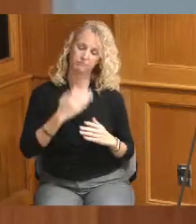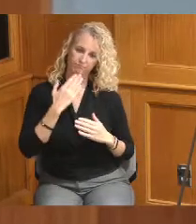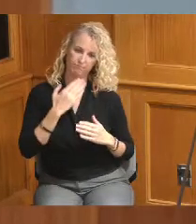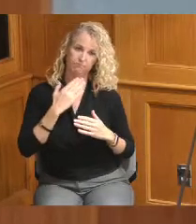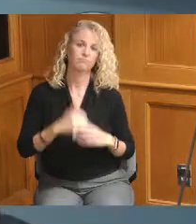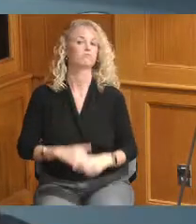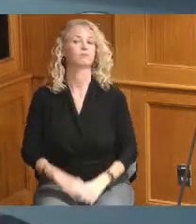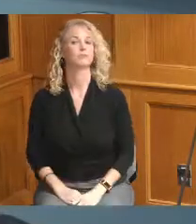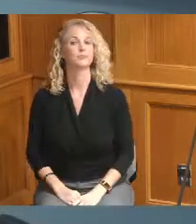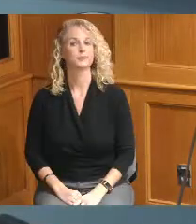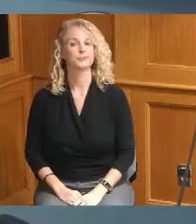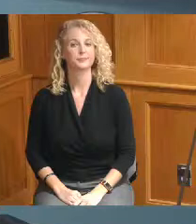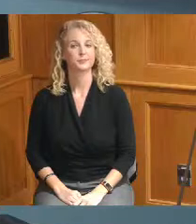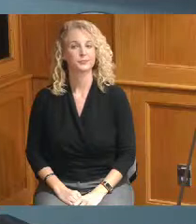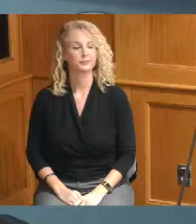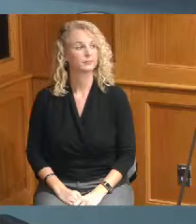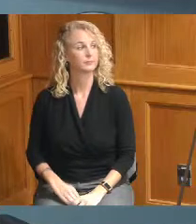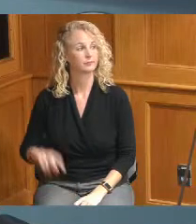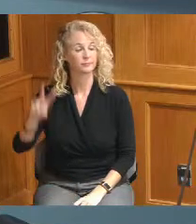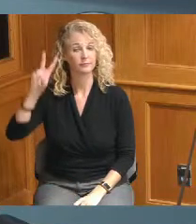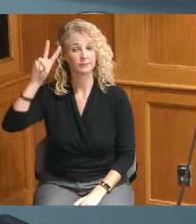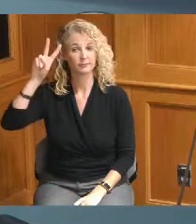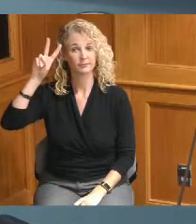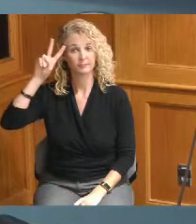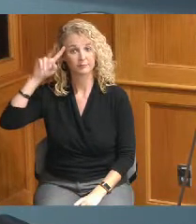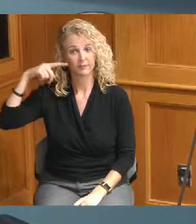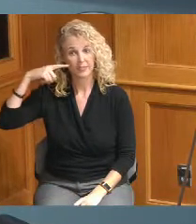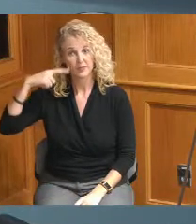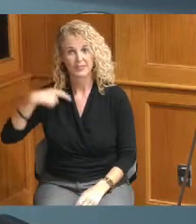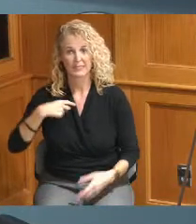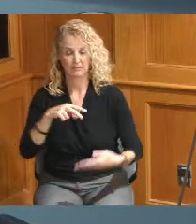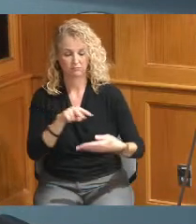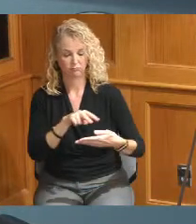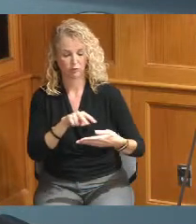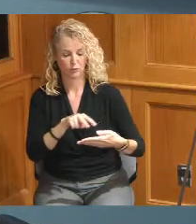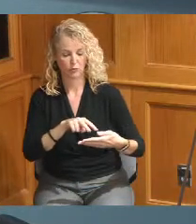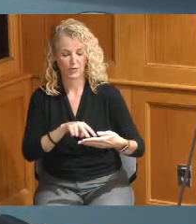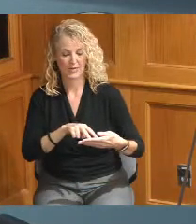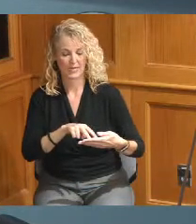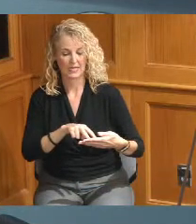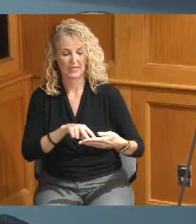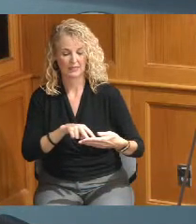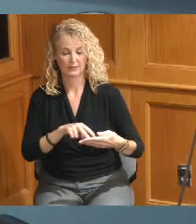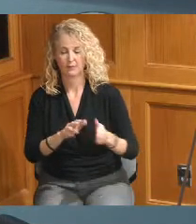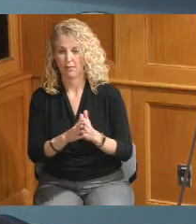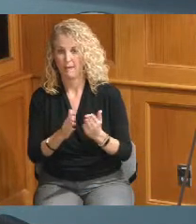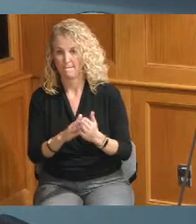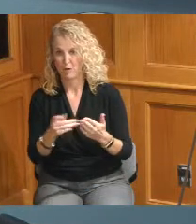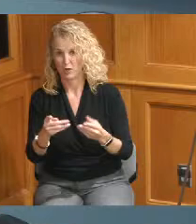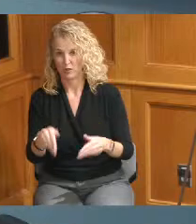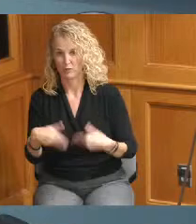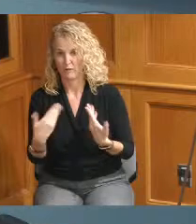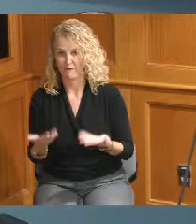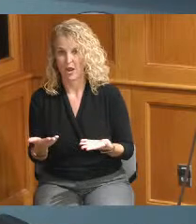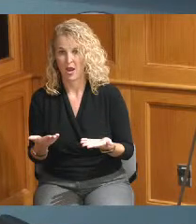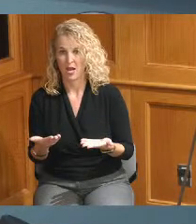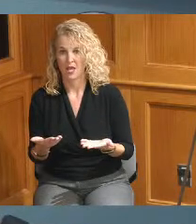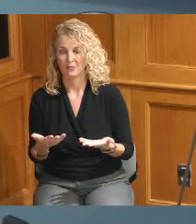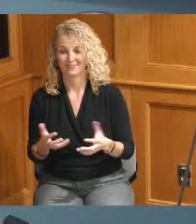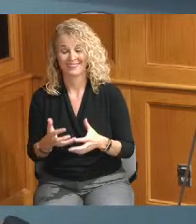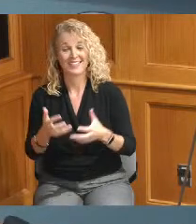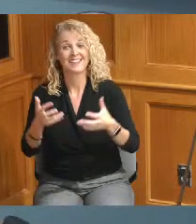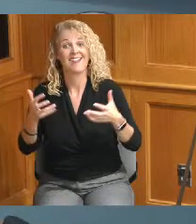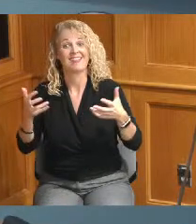you. That's all I have. Thank you. Yeah, and I'm paging through the additional information you provided. It's a lot